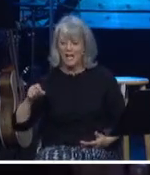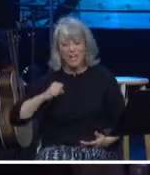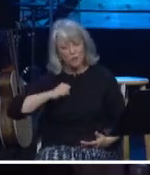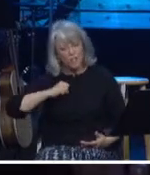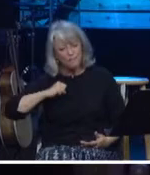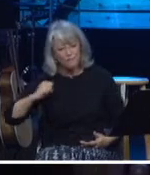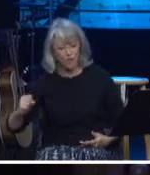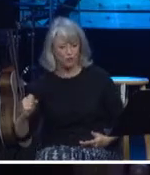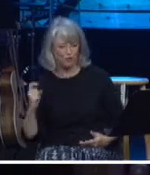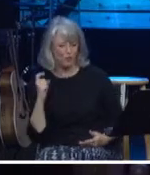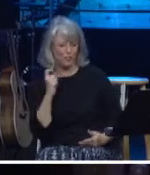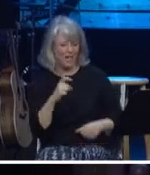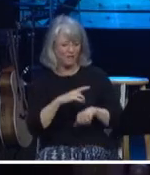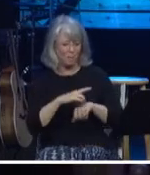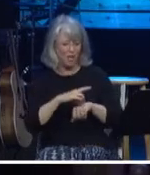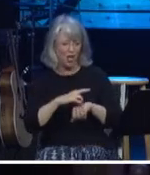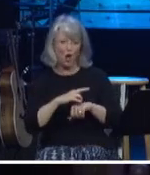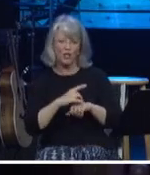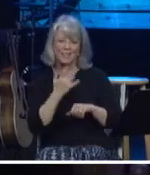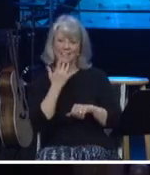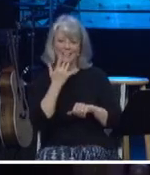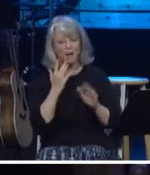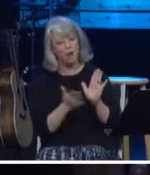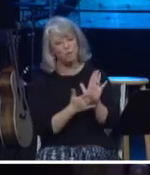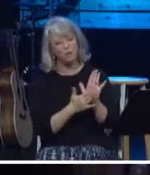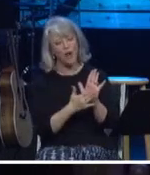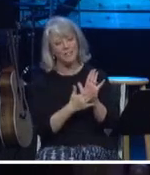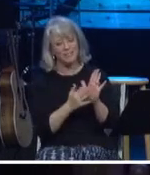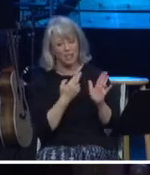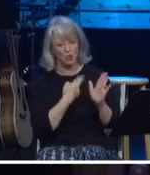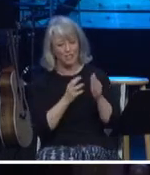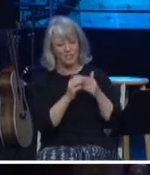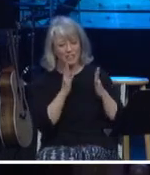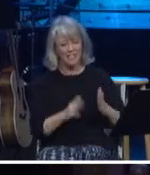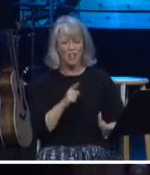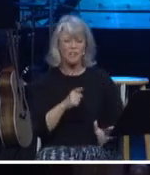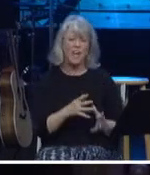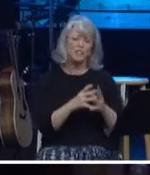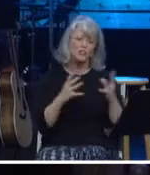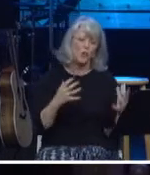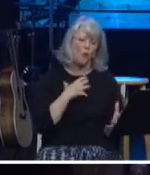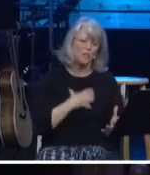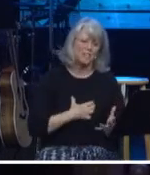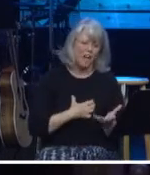he refused to give them the earthly praise they so much desired.